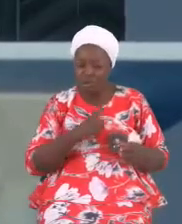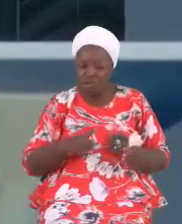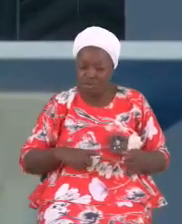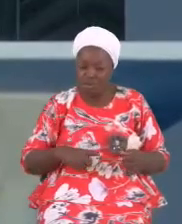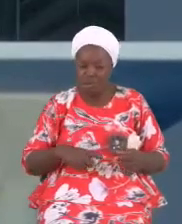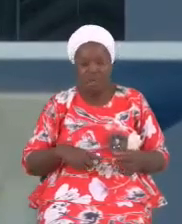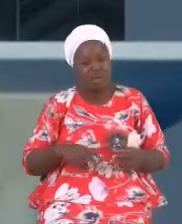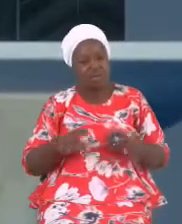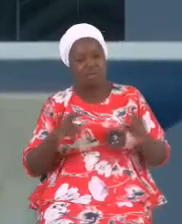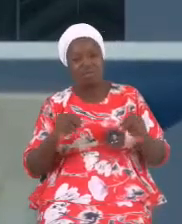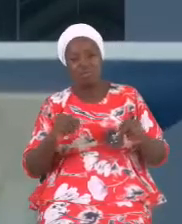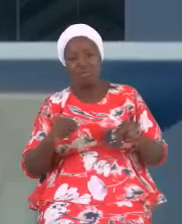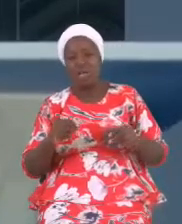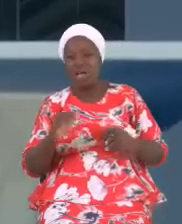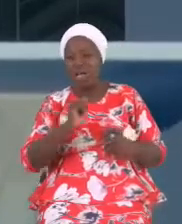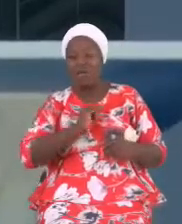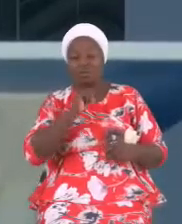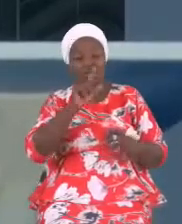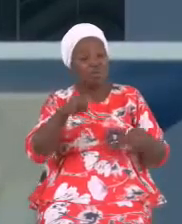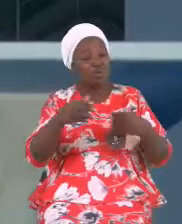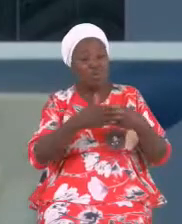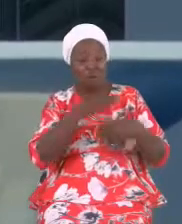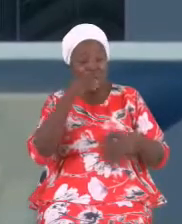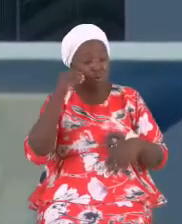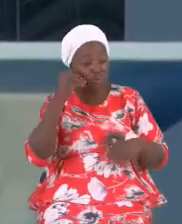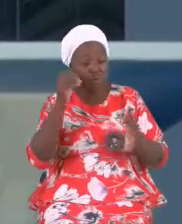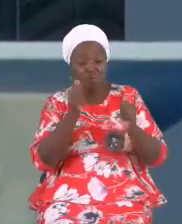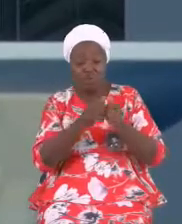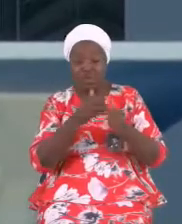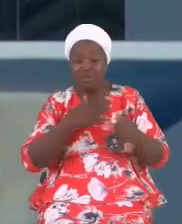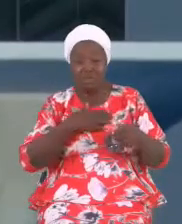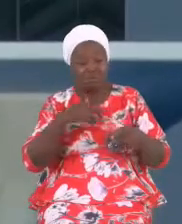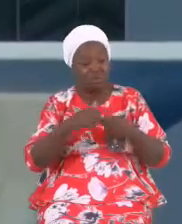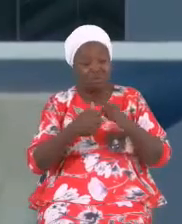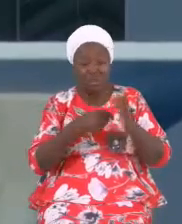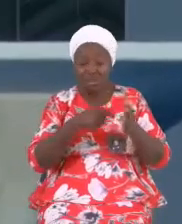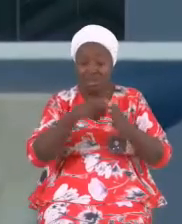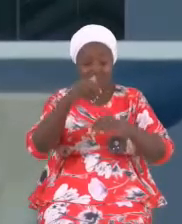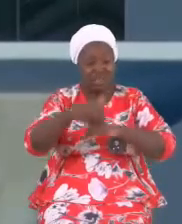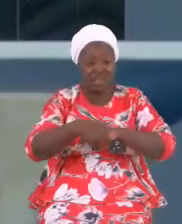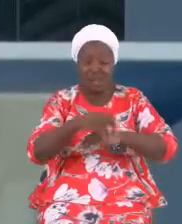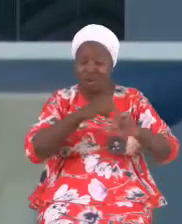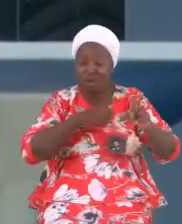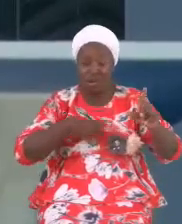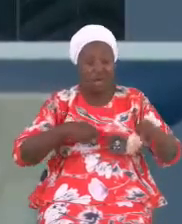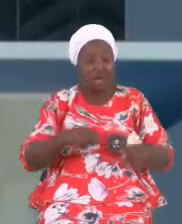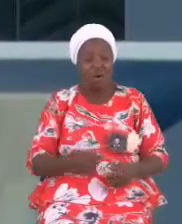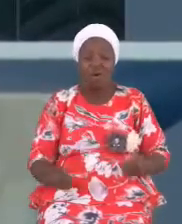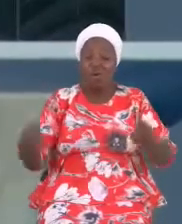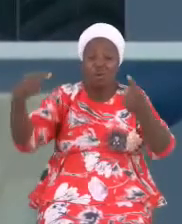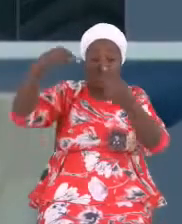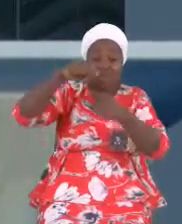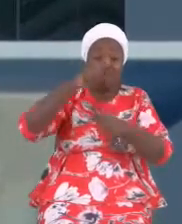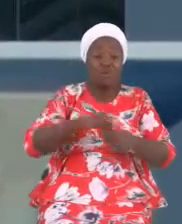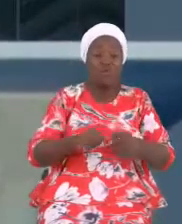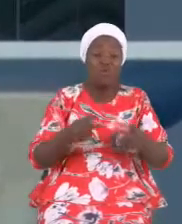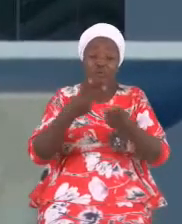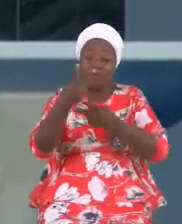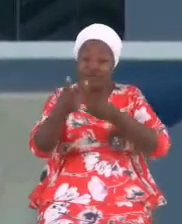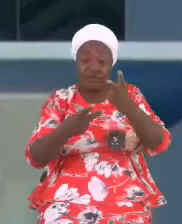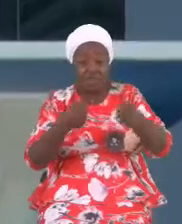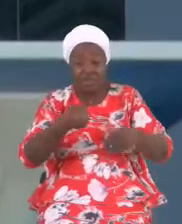me and you deliver me, I will not let you go. And get ready to share your testimony